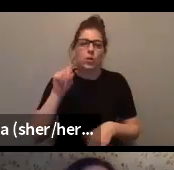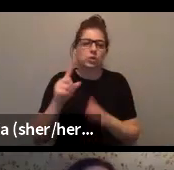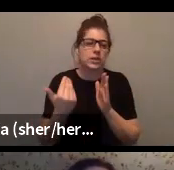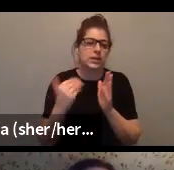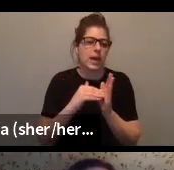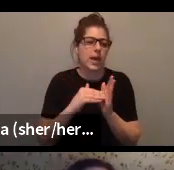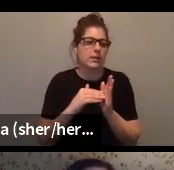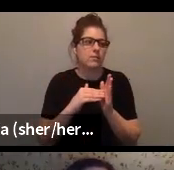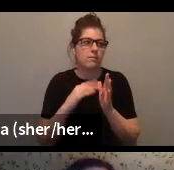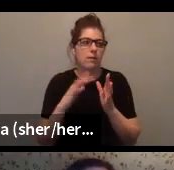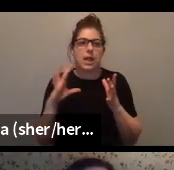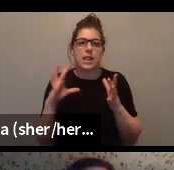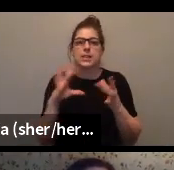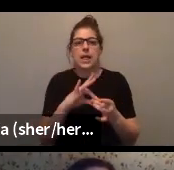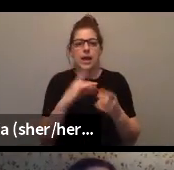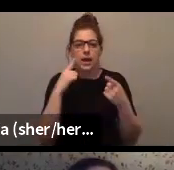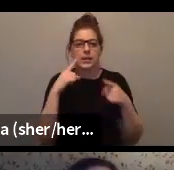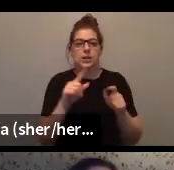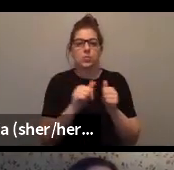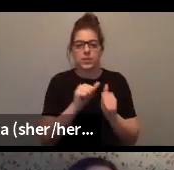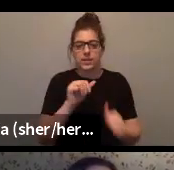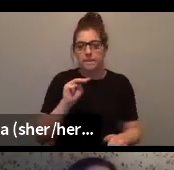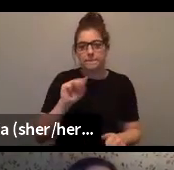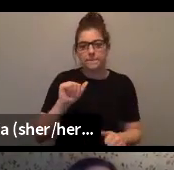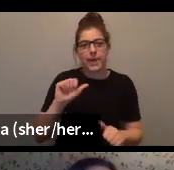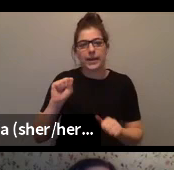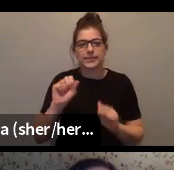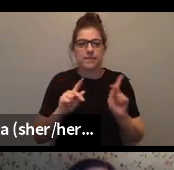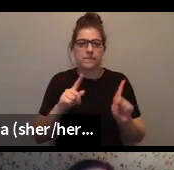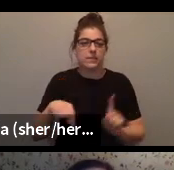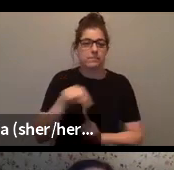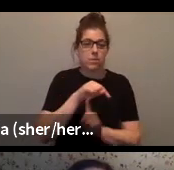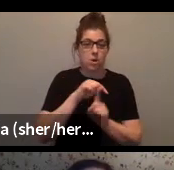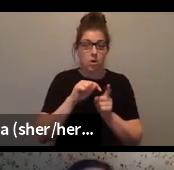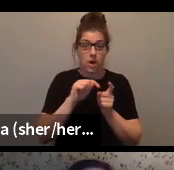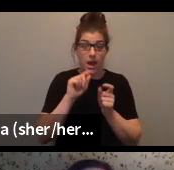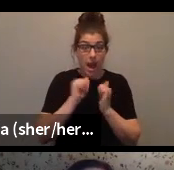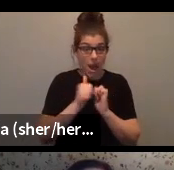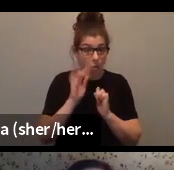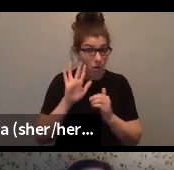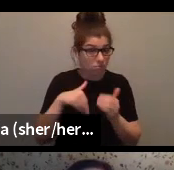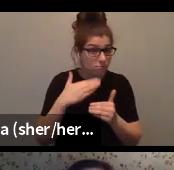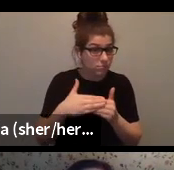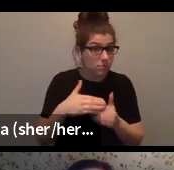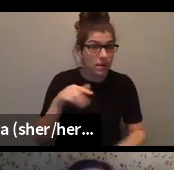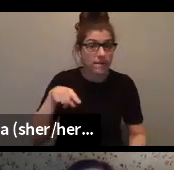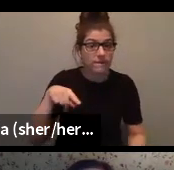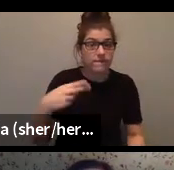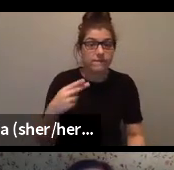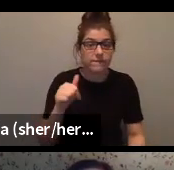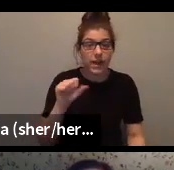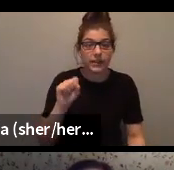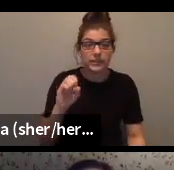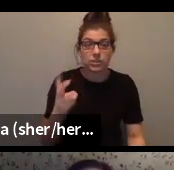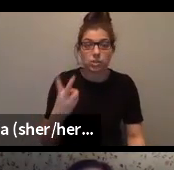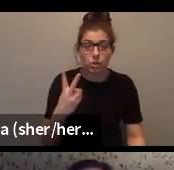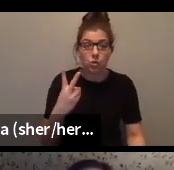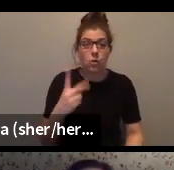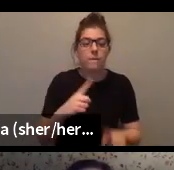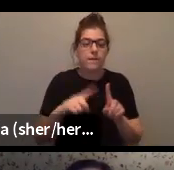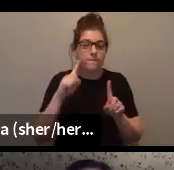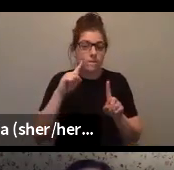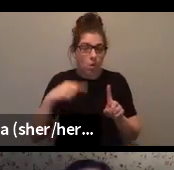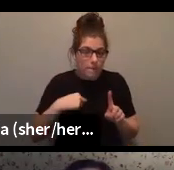I don't know exactly how we will go into phase two, but that feels for me